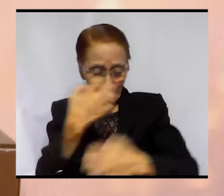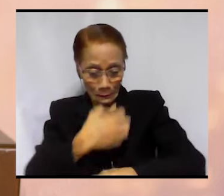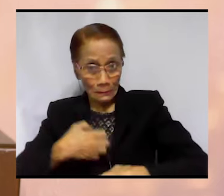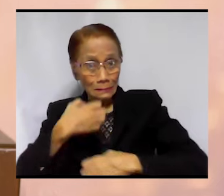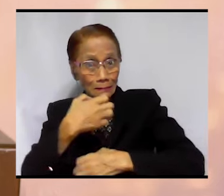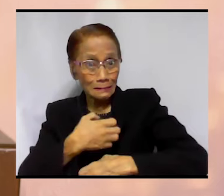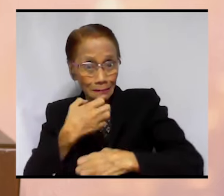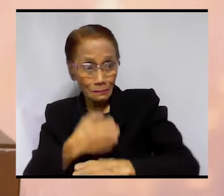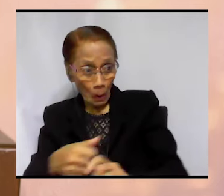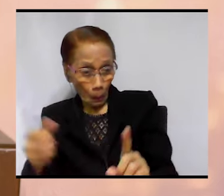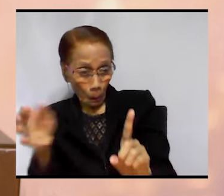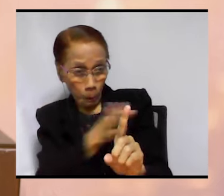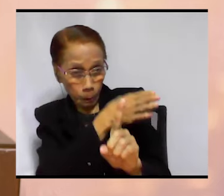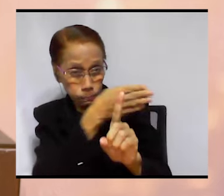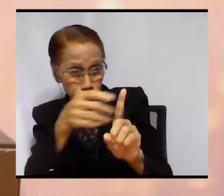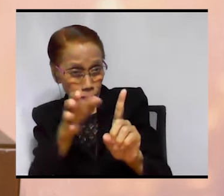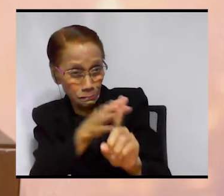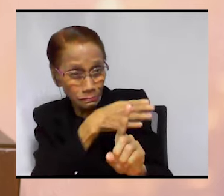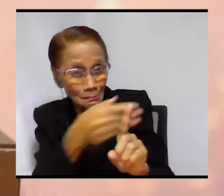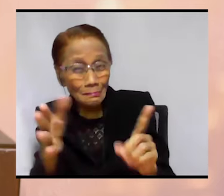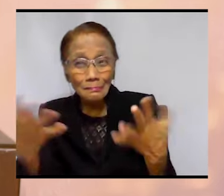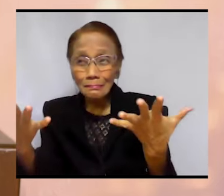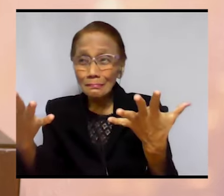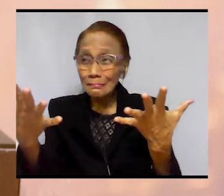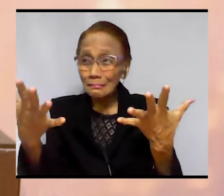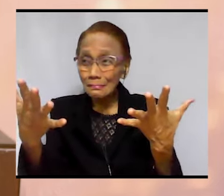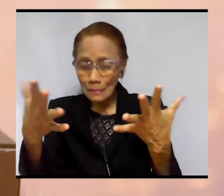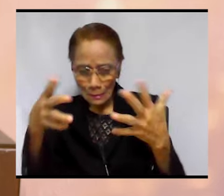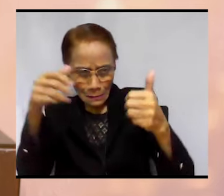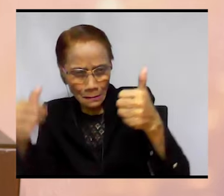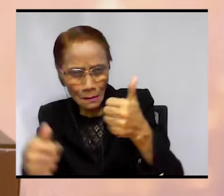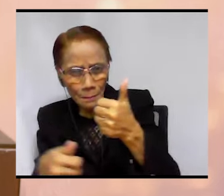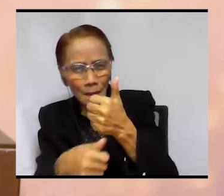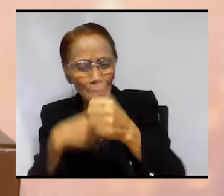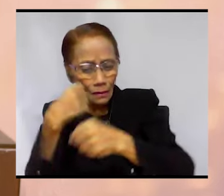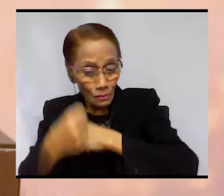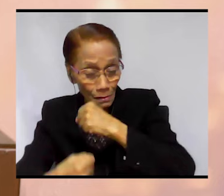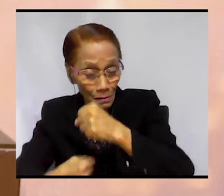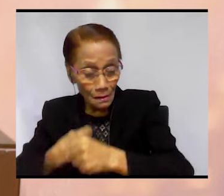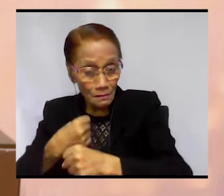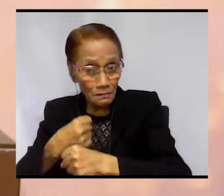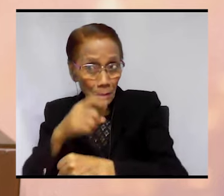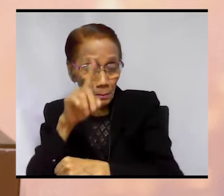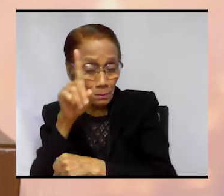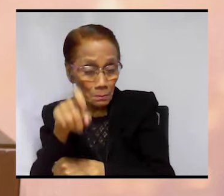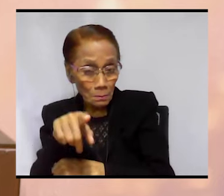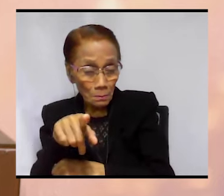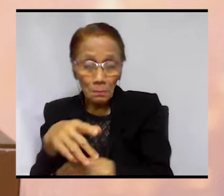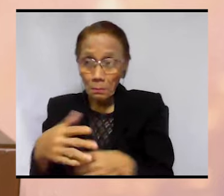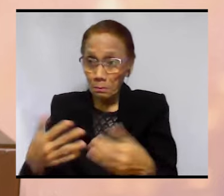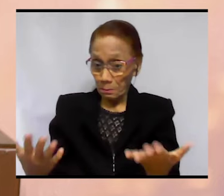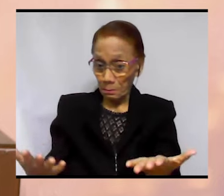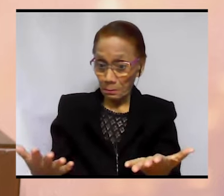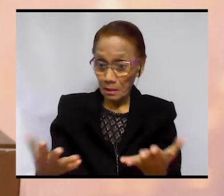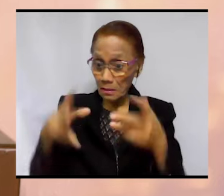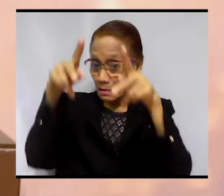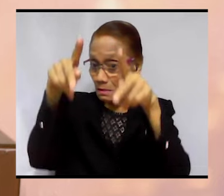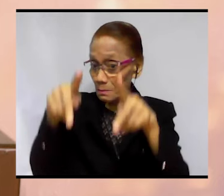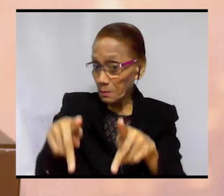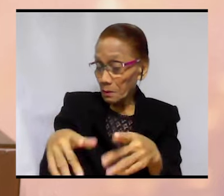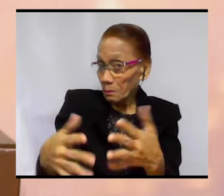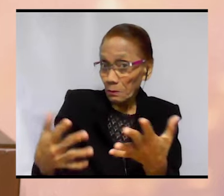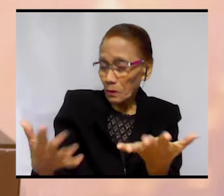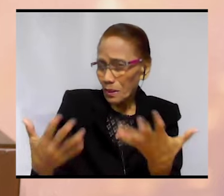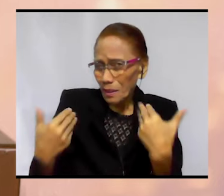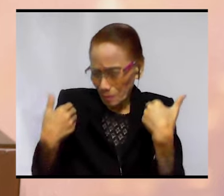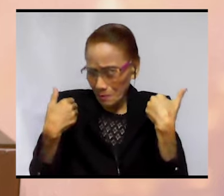up, being subjected to suffering? Is this a person who has some sort